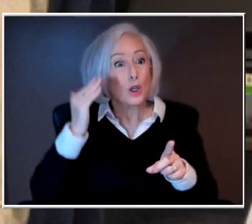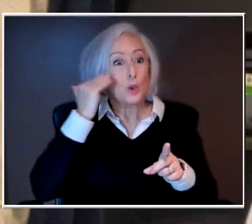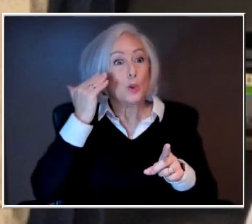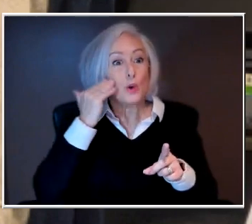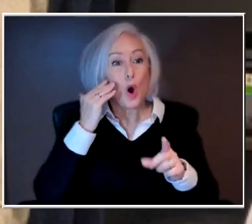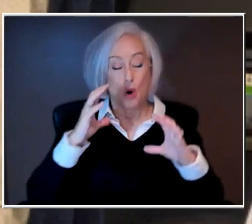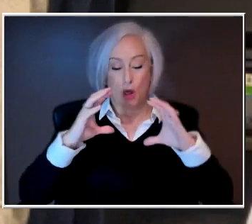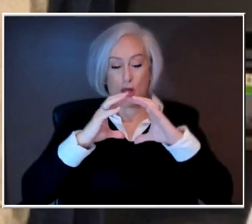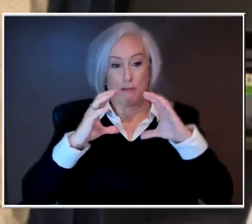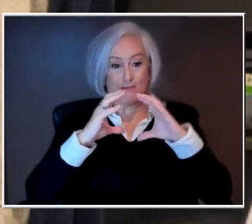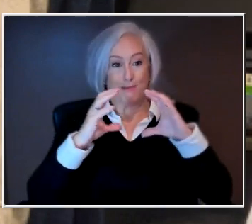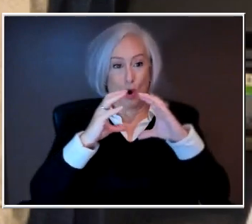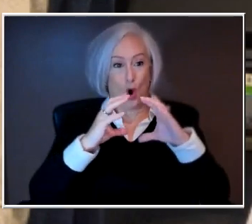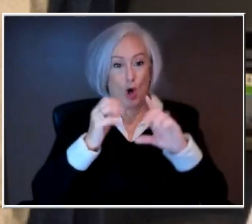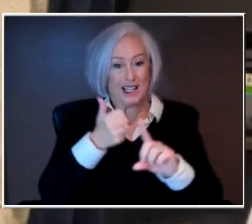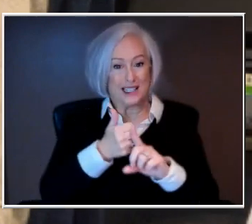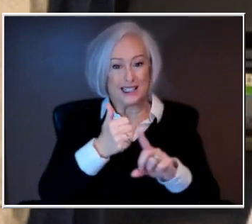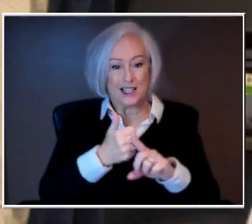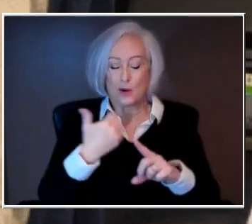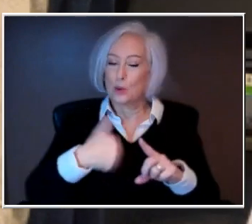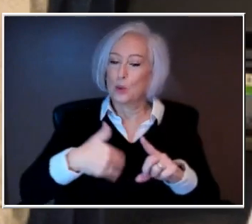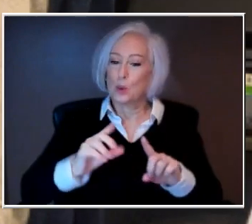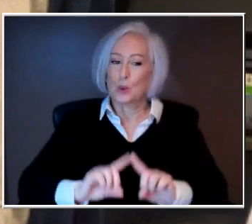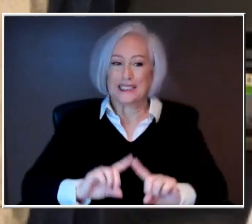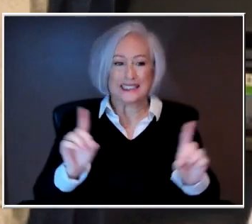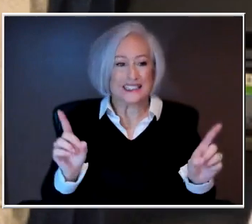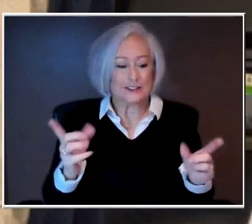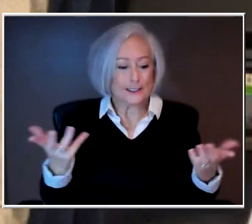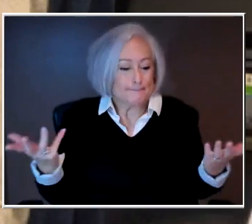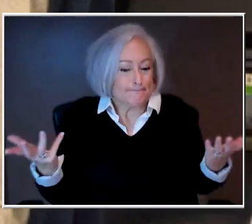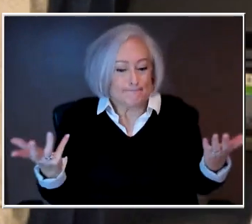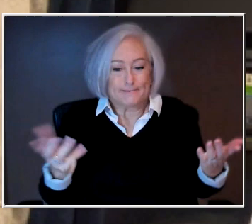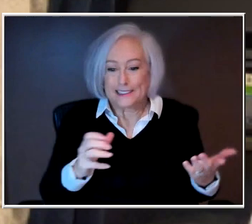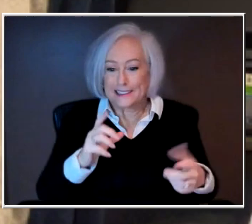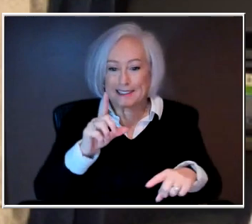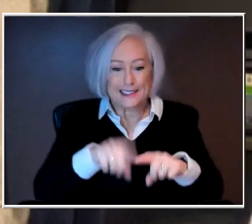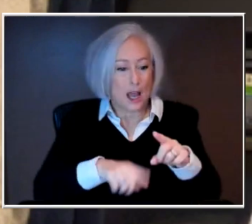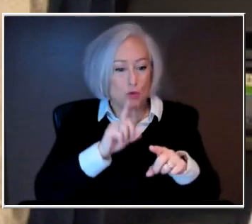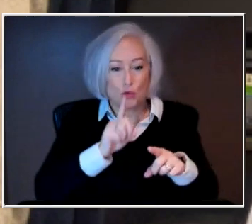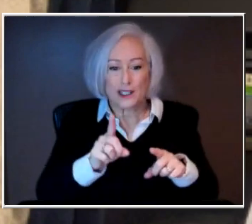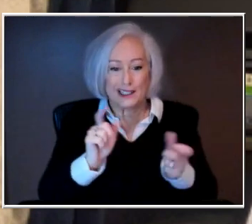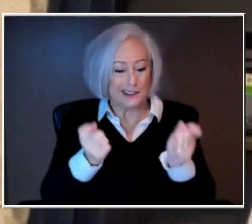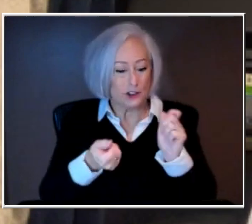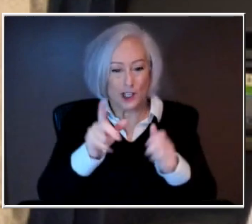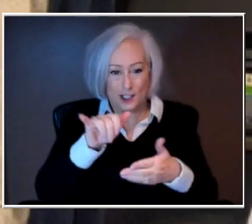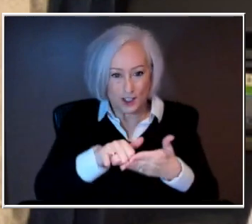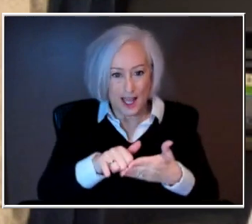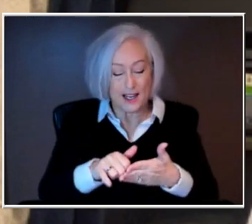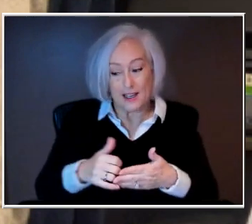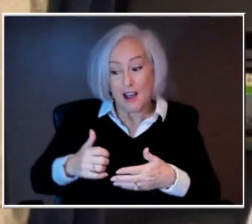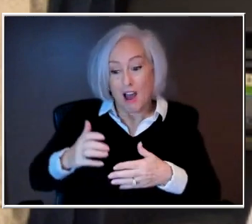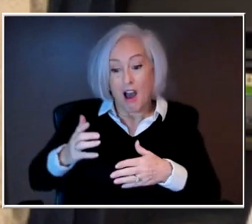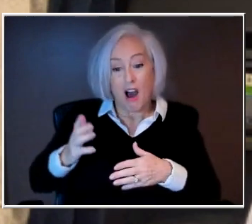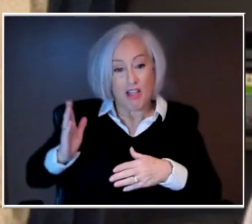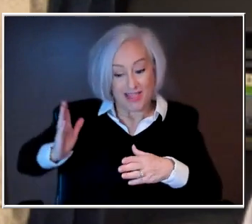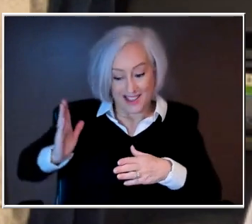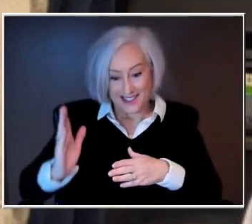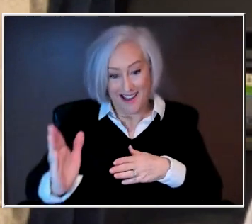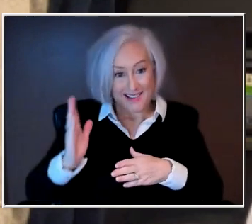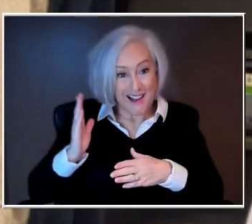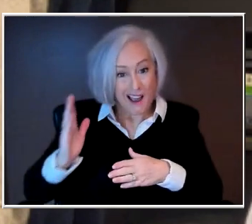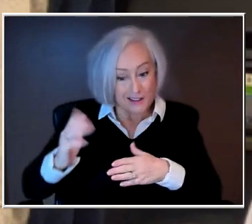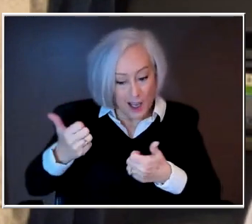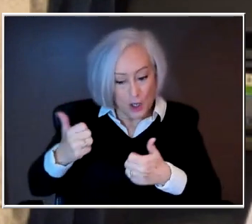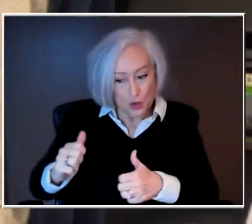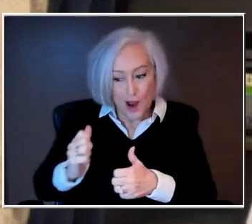very much different. That and there's not much you can do about it. They try to keep him warm on the sideline, but when it gets out there, even for a